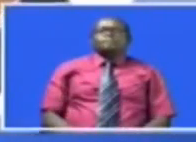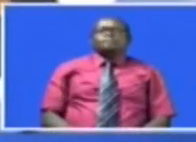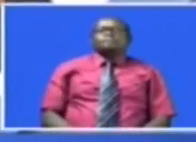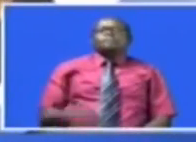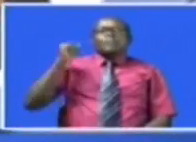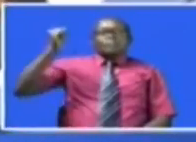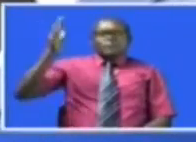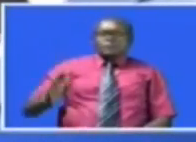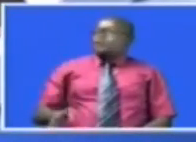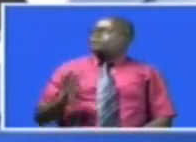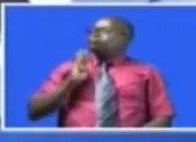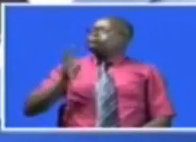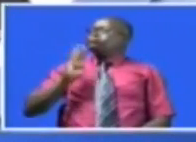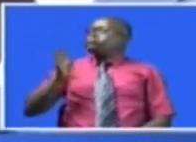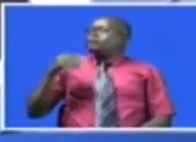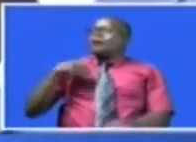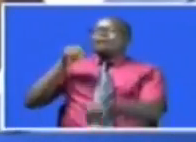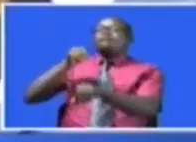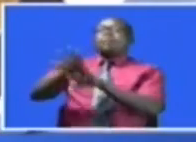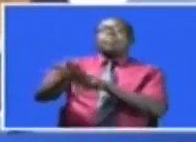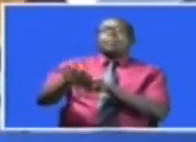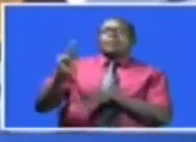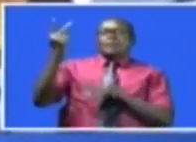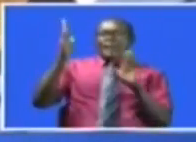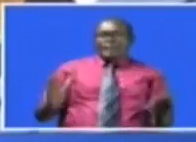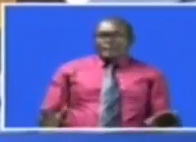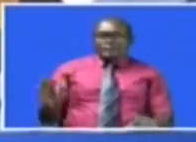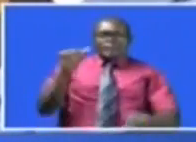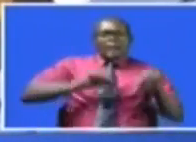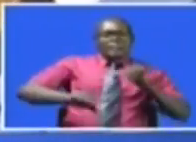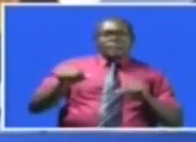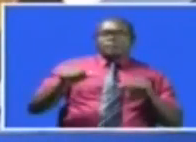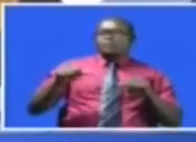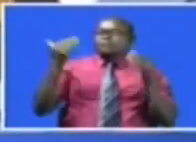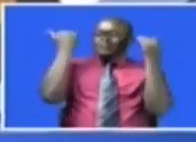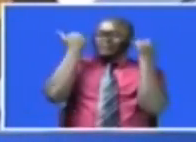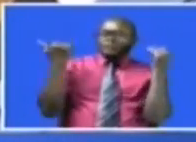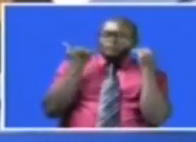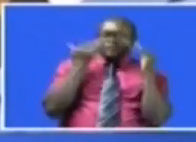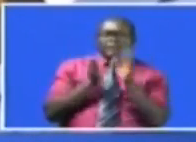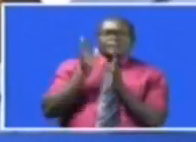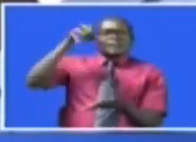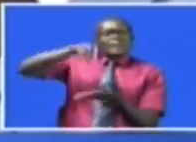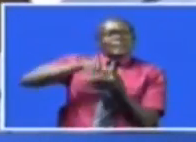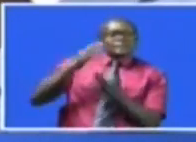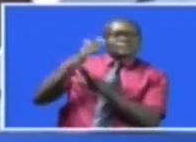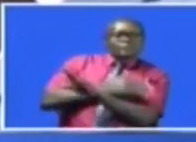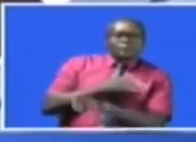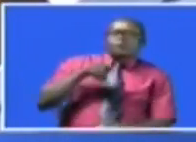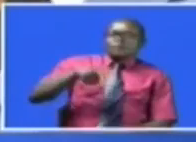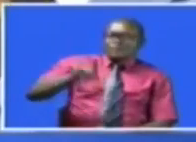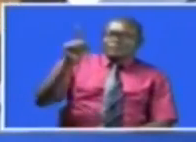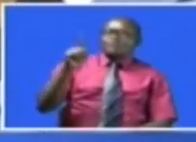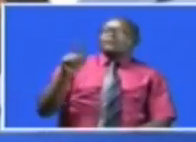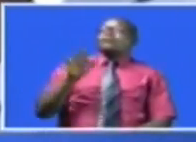When these politicians talk, and you know they have an influence on the perception of Kenyans, not only about the judiciary but also about the cases that are before you